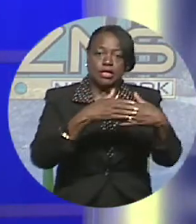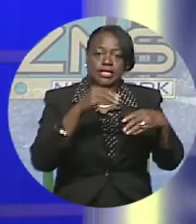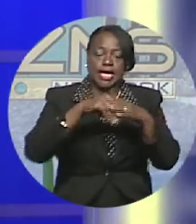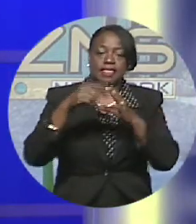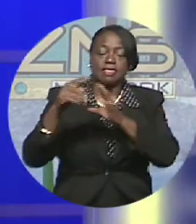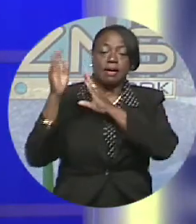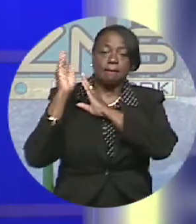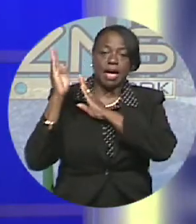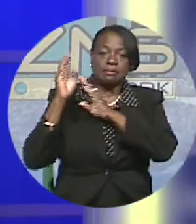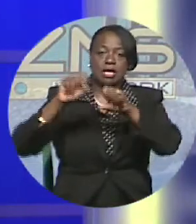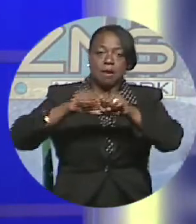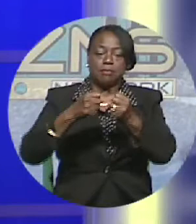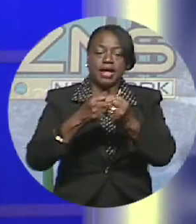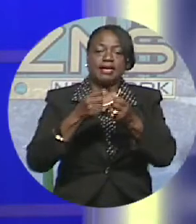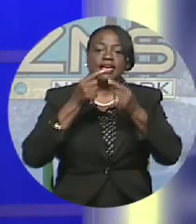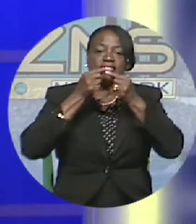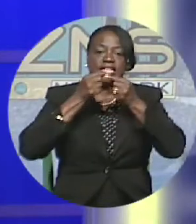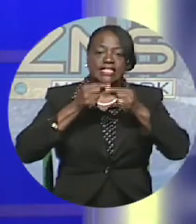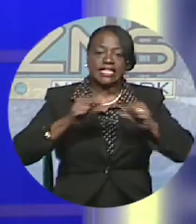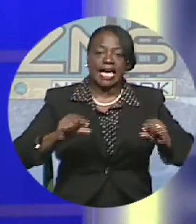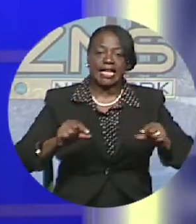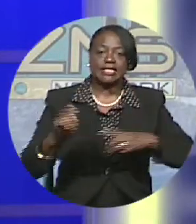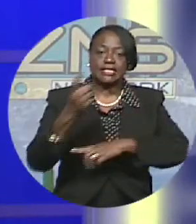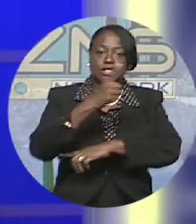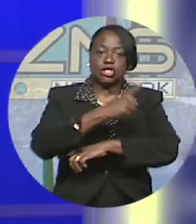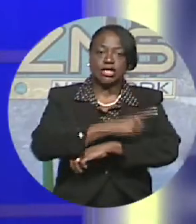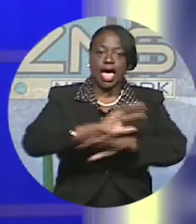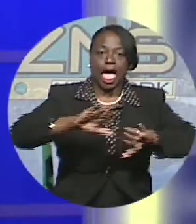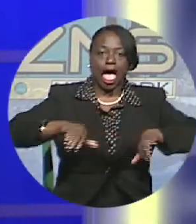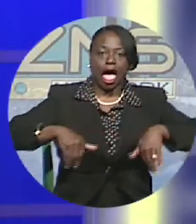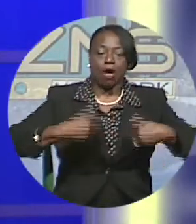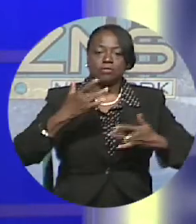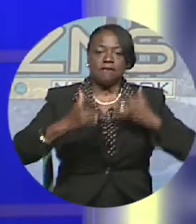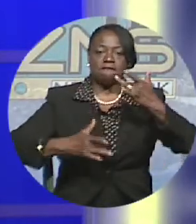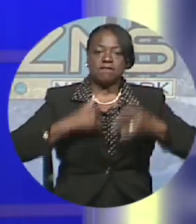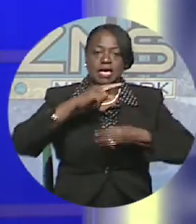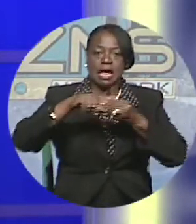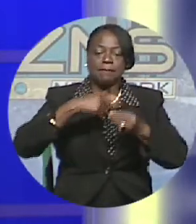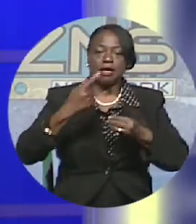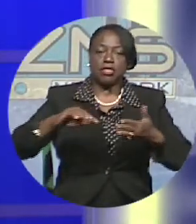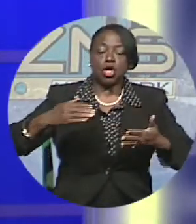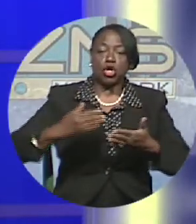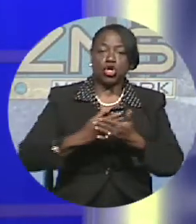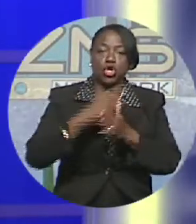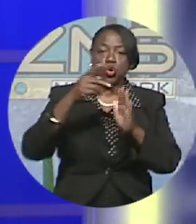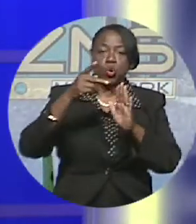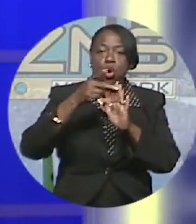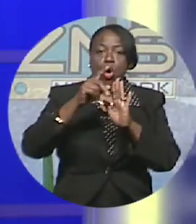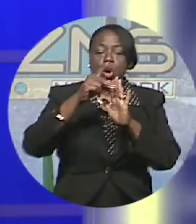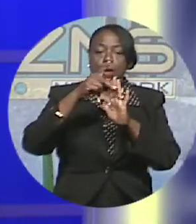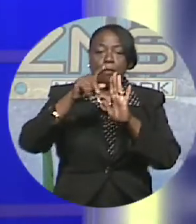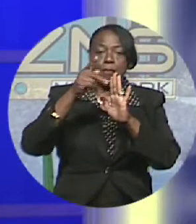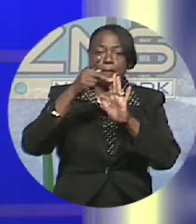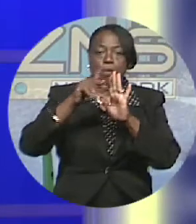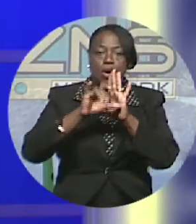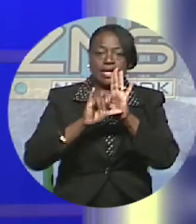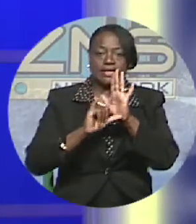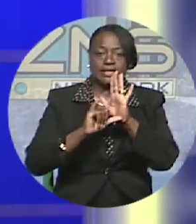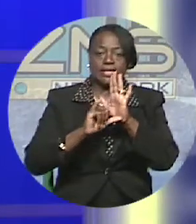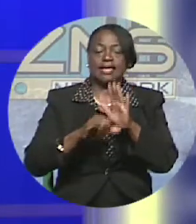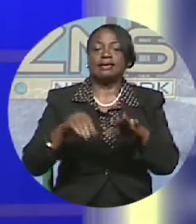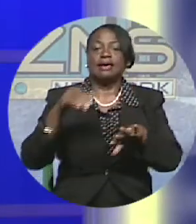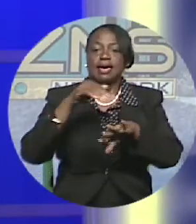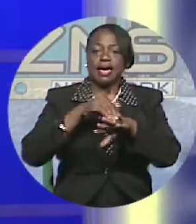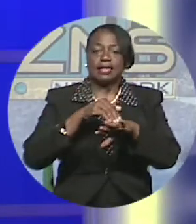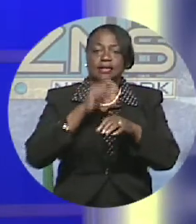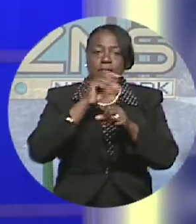they really feel about this country's newly enforced immigration policy. The groups joined the United Haitian and Bahamian Association at a press conference